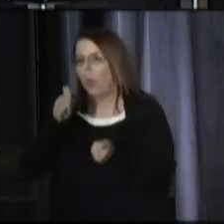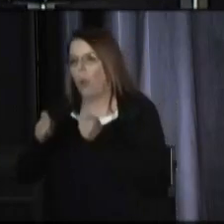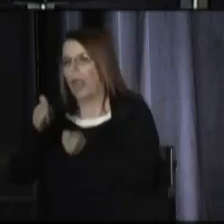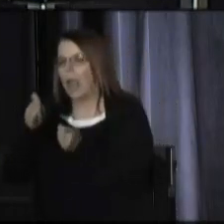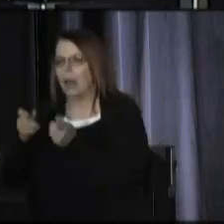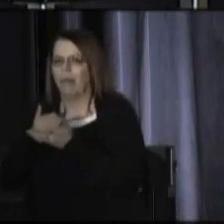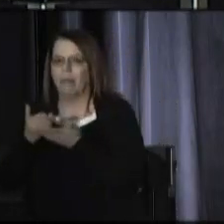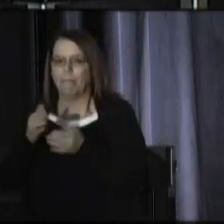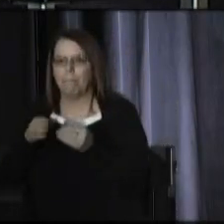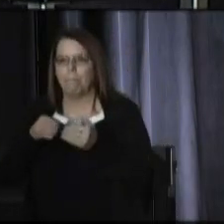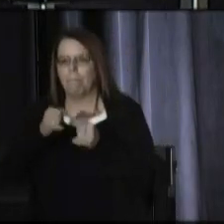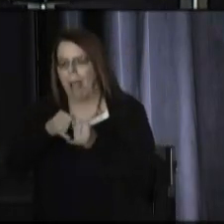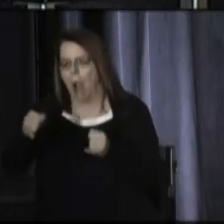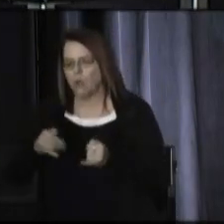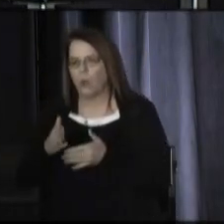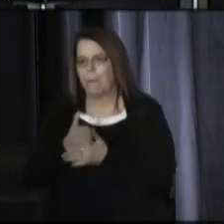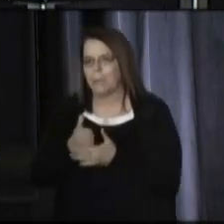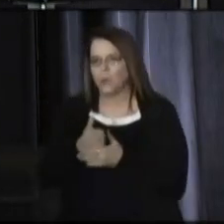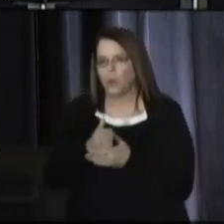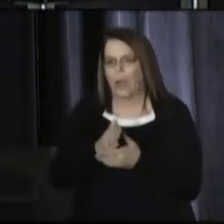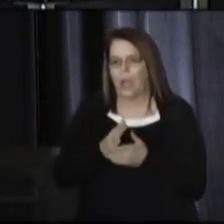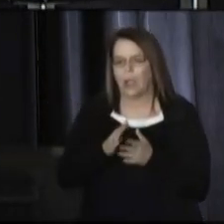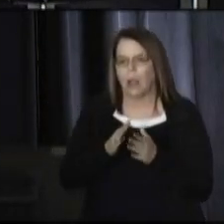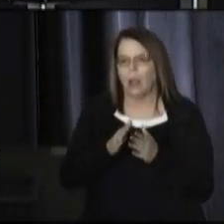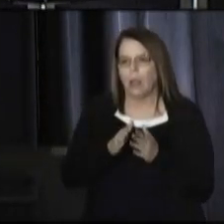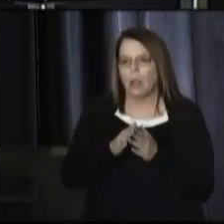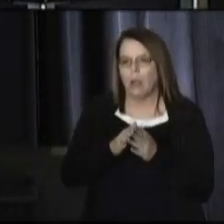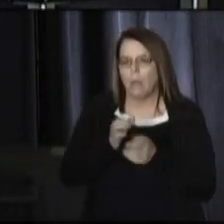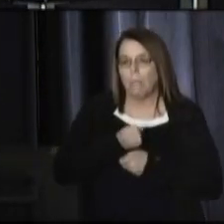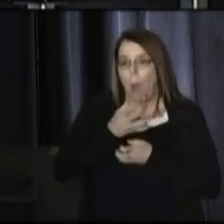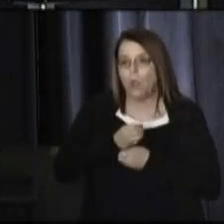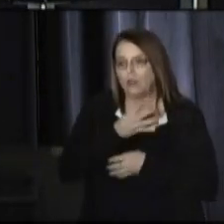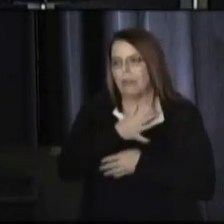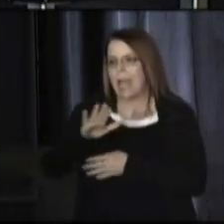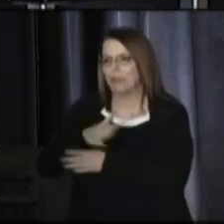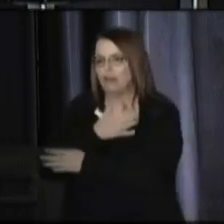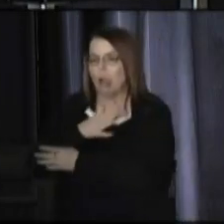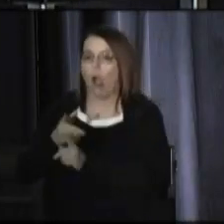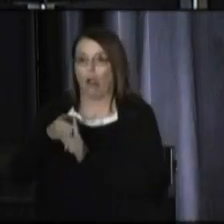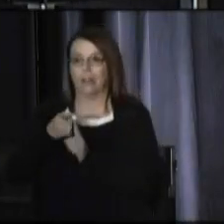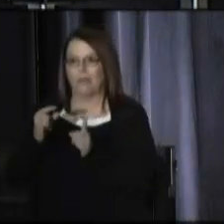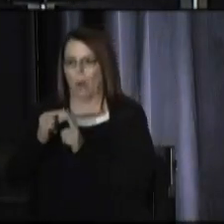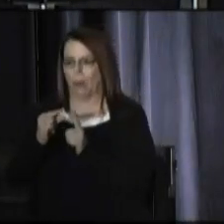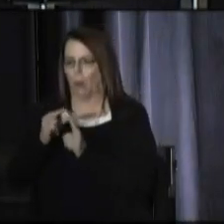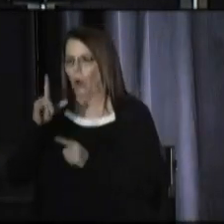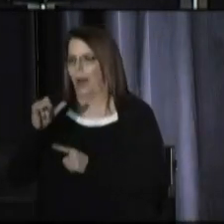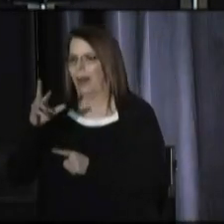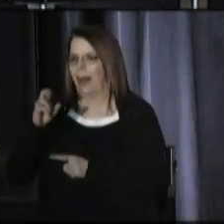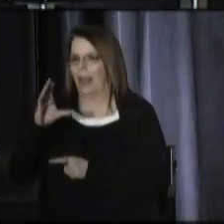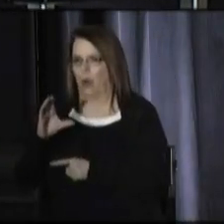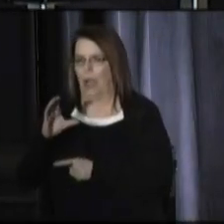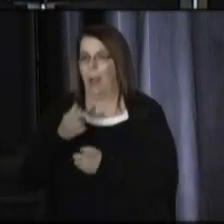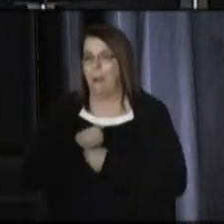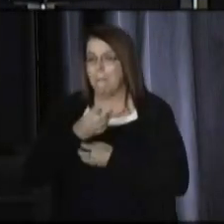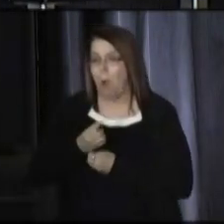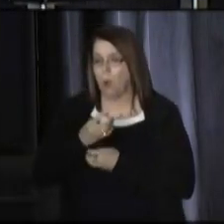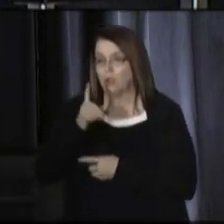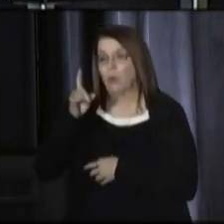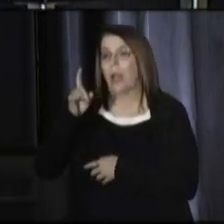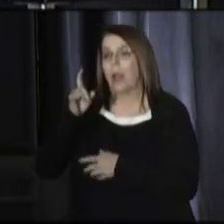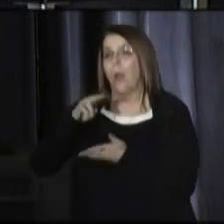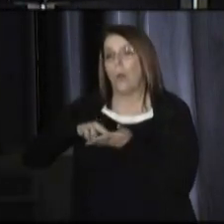For me, I grew up as a letter writer. My tutu, my great-grandma, we had a Selectric, an IBM Selectric. It's